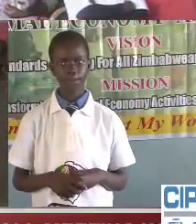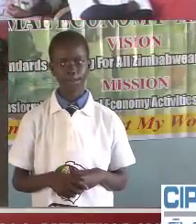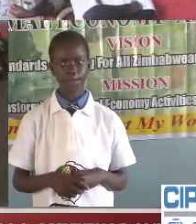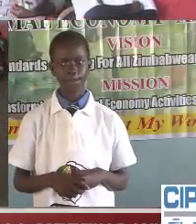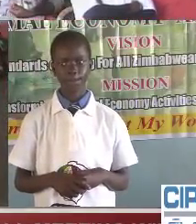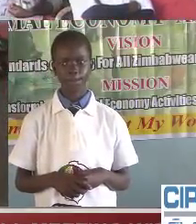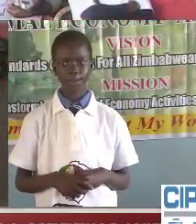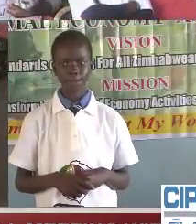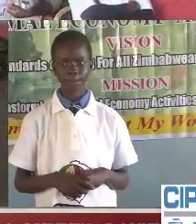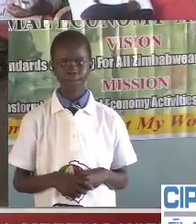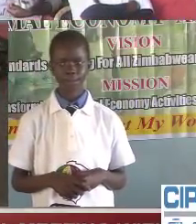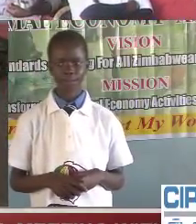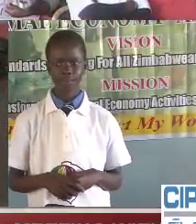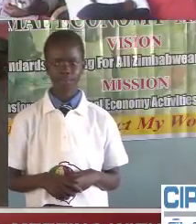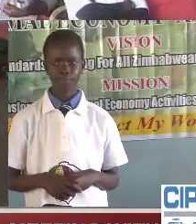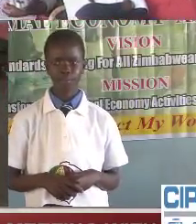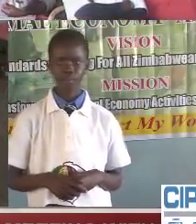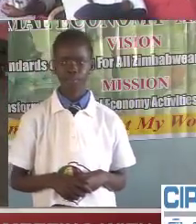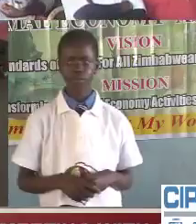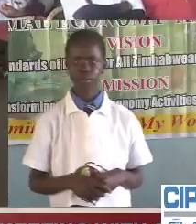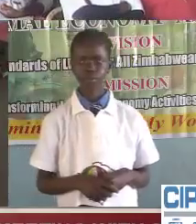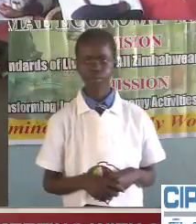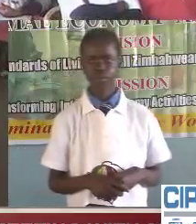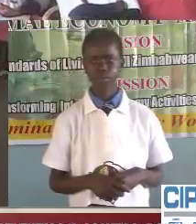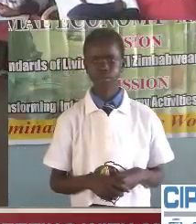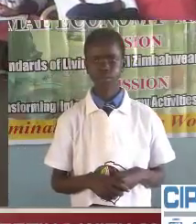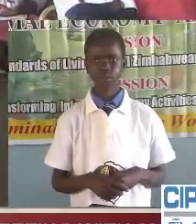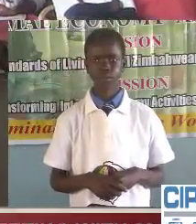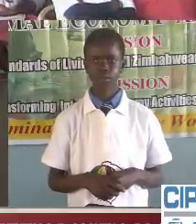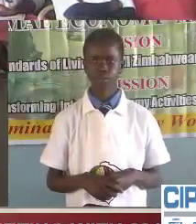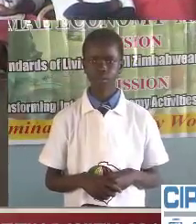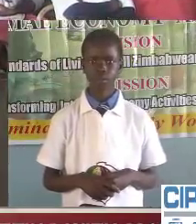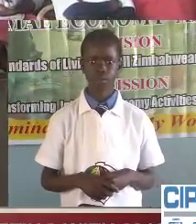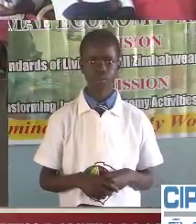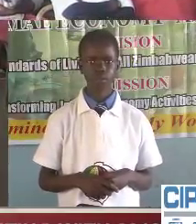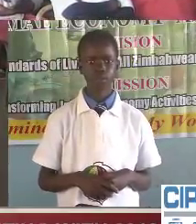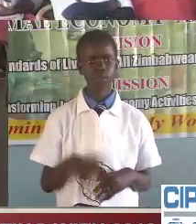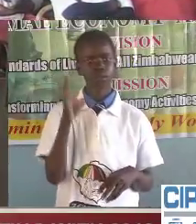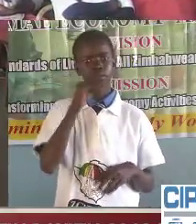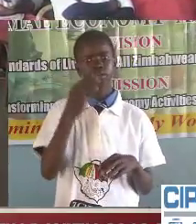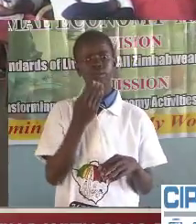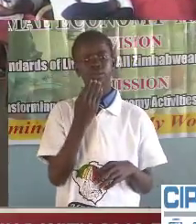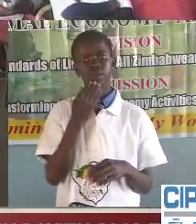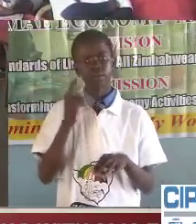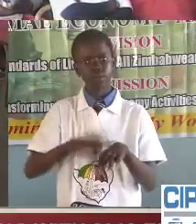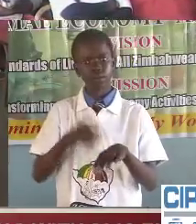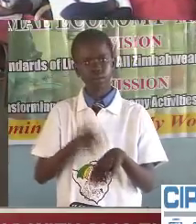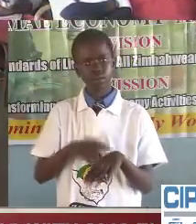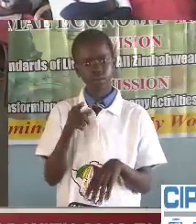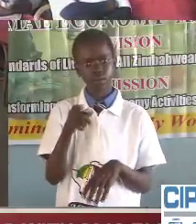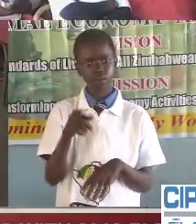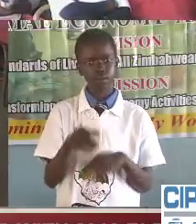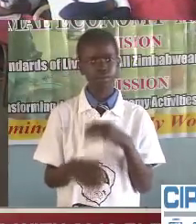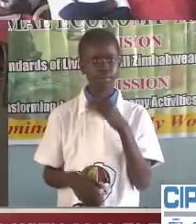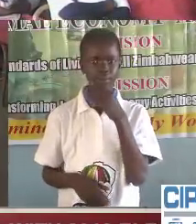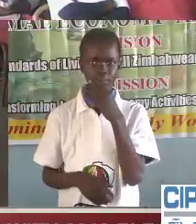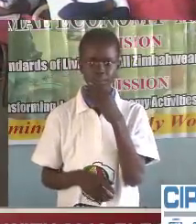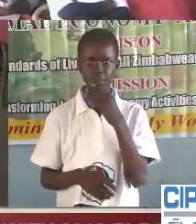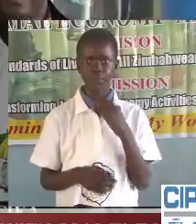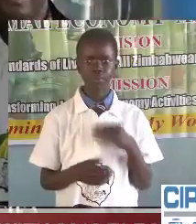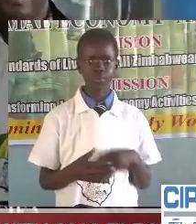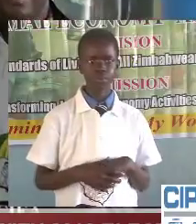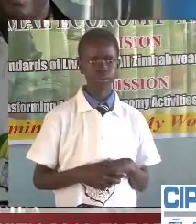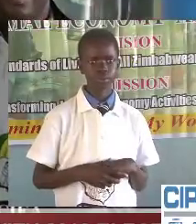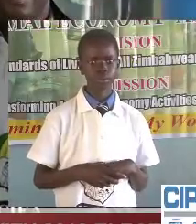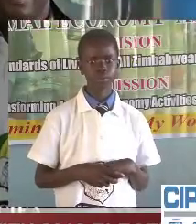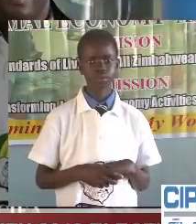now, and I must say it's a great pleasure to work with such dedicated people who are committed to the work they're doing and